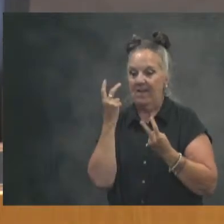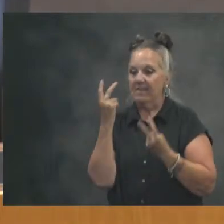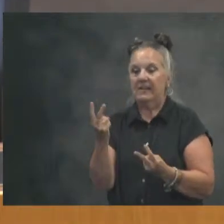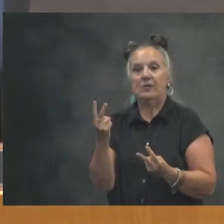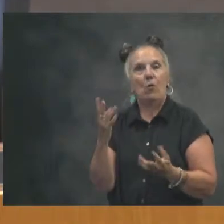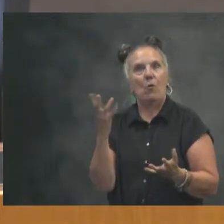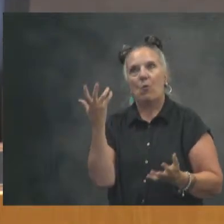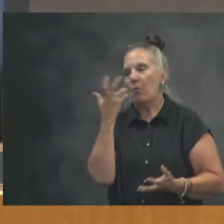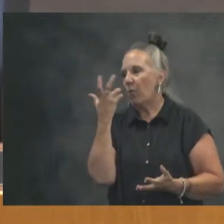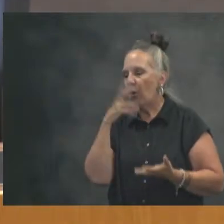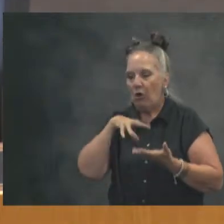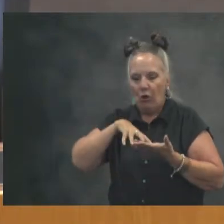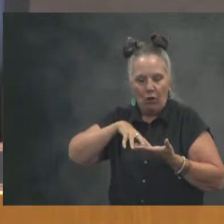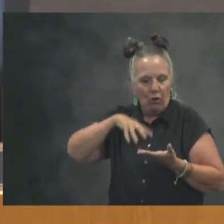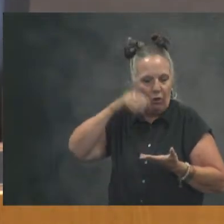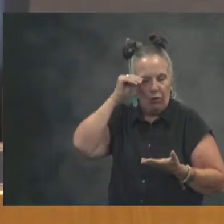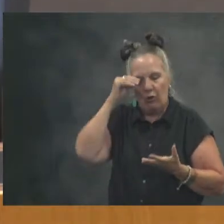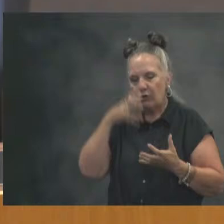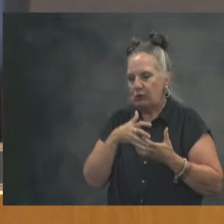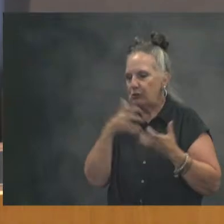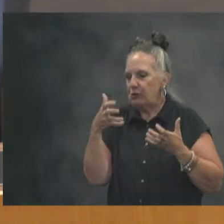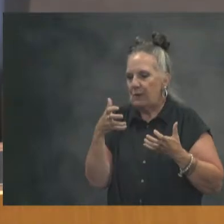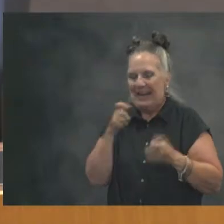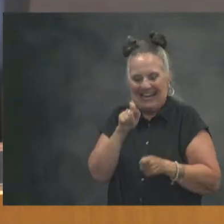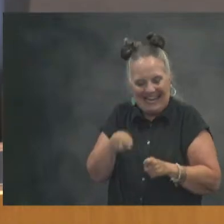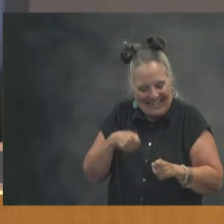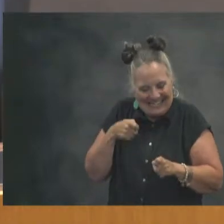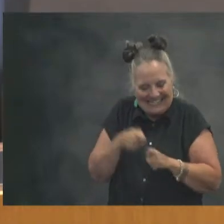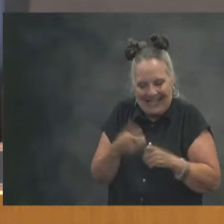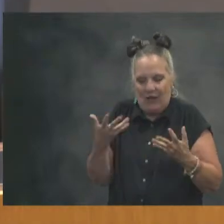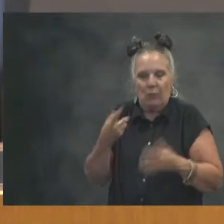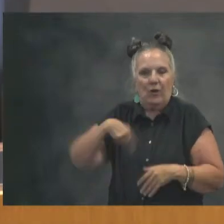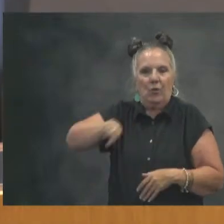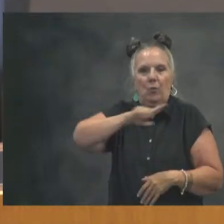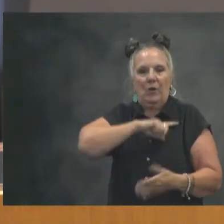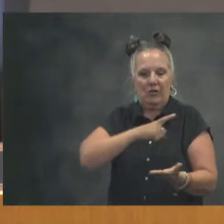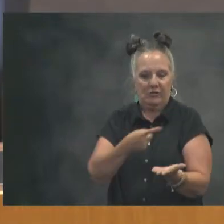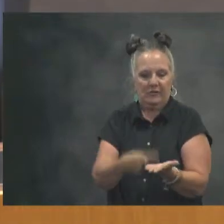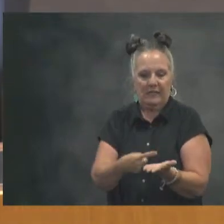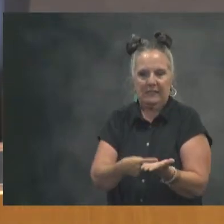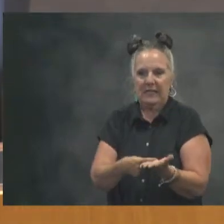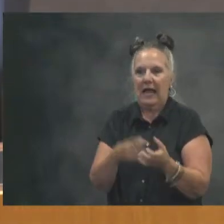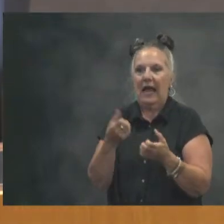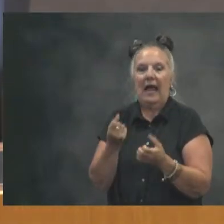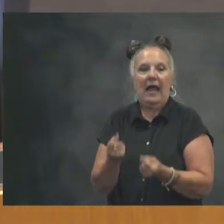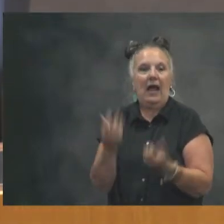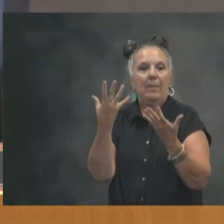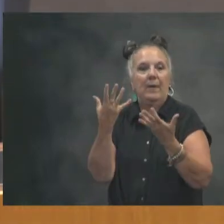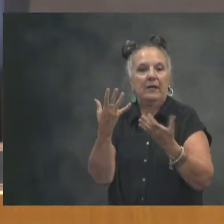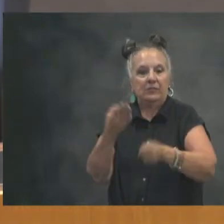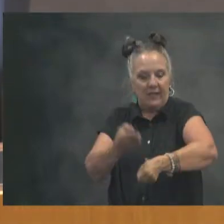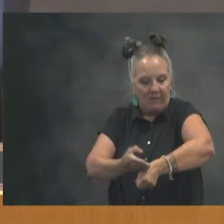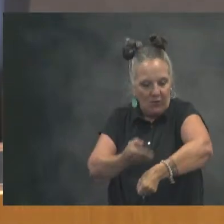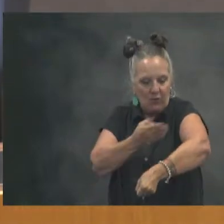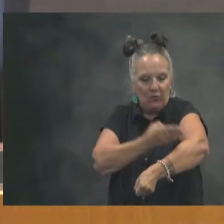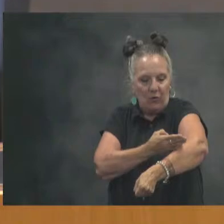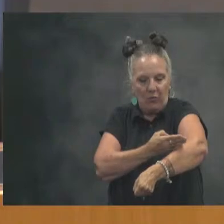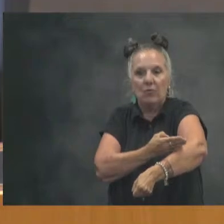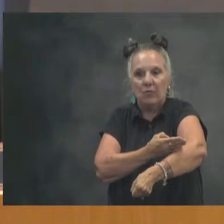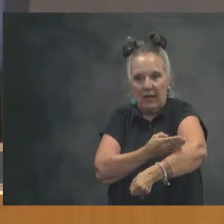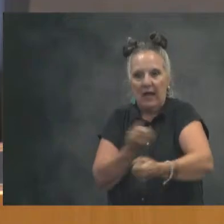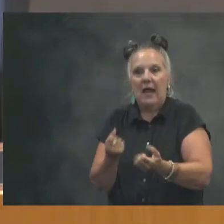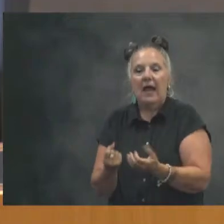so much about exactly what we're talking about and how much they have grown and how things have